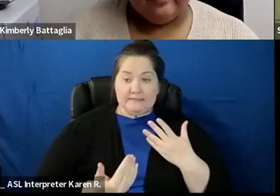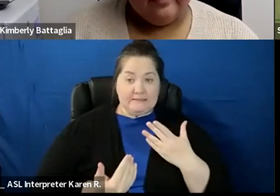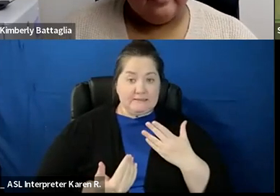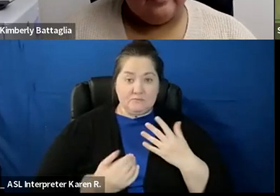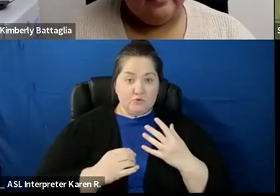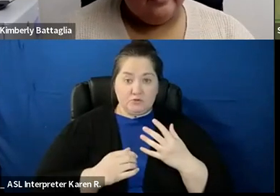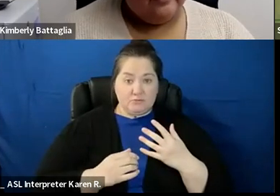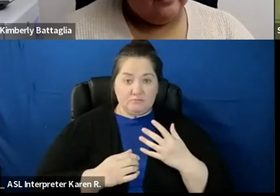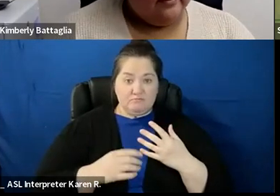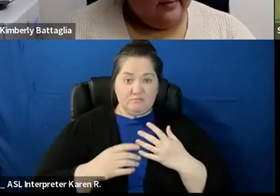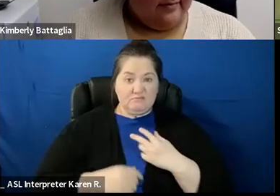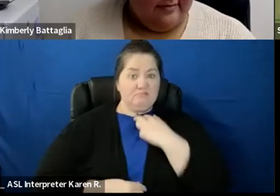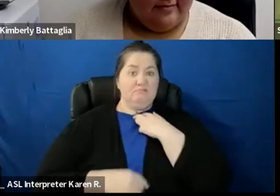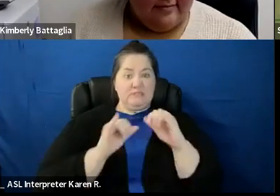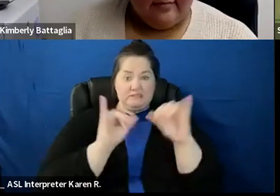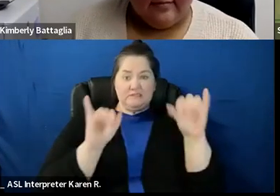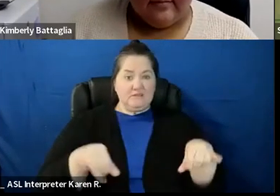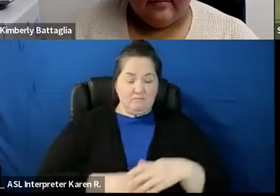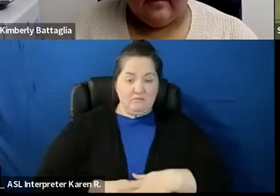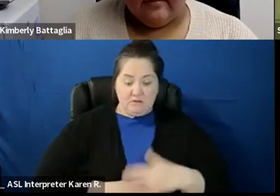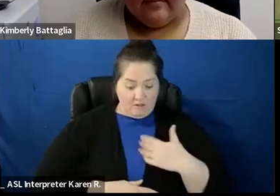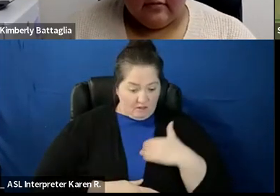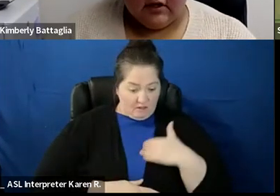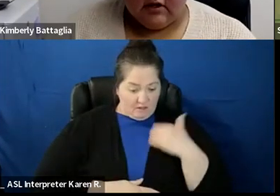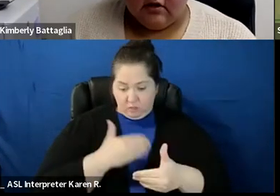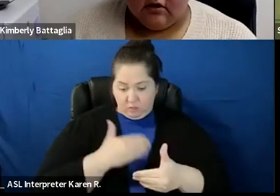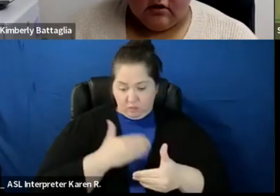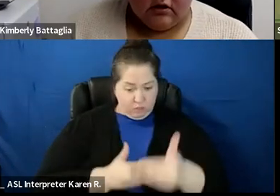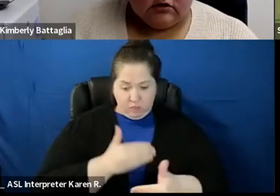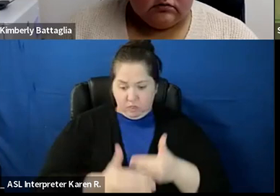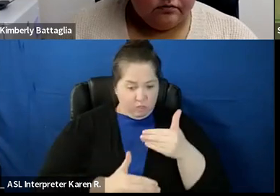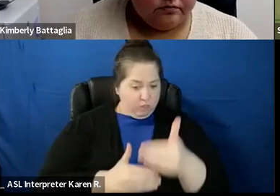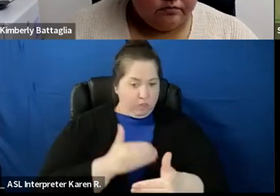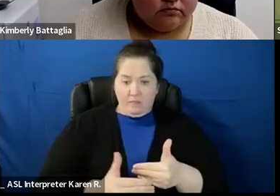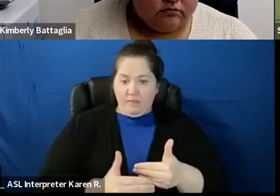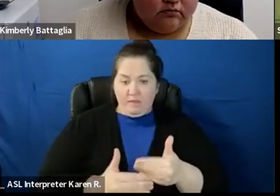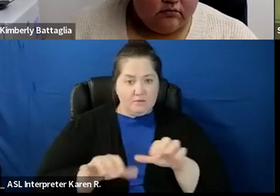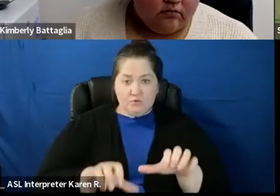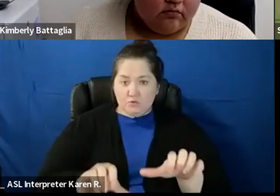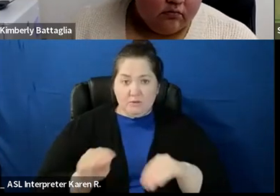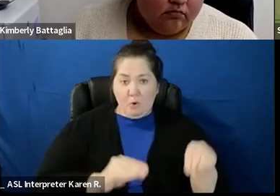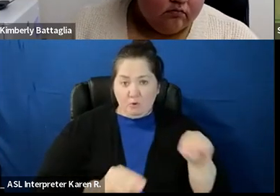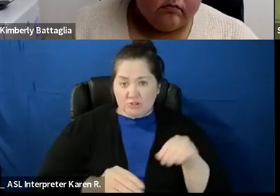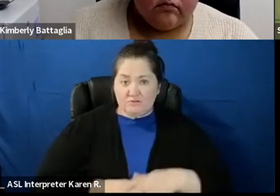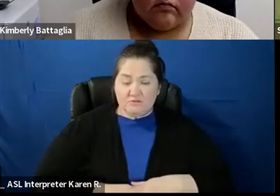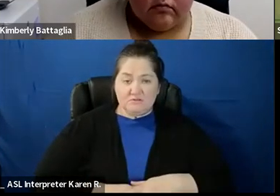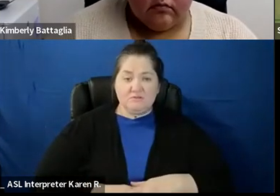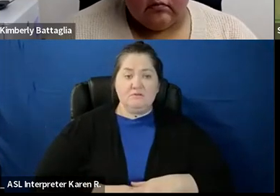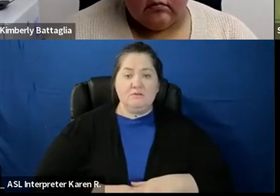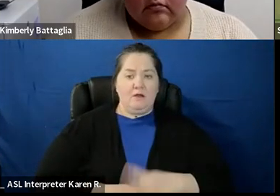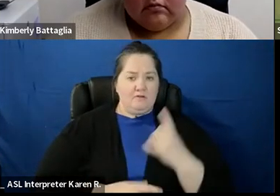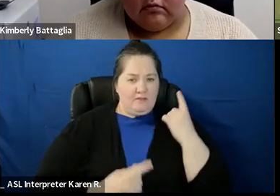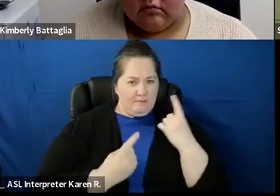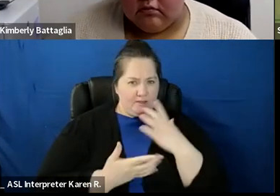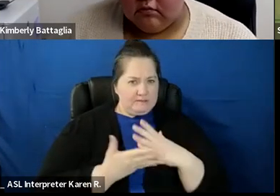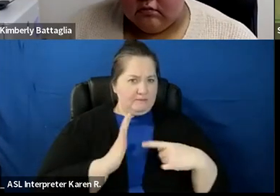systemized, right? It is so easy to just kind of move through those motions. And so I would have to probably think about some